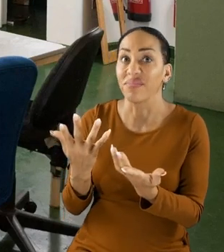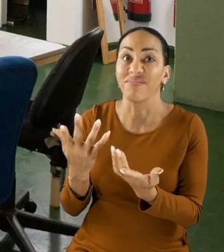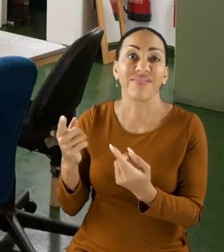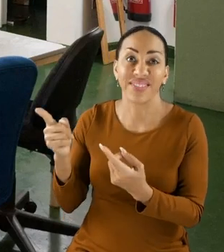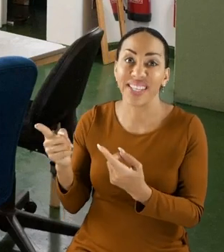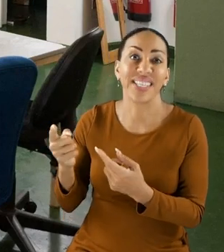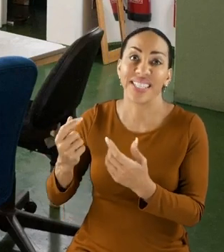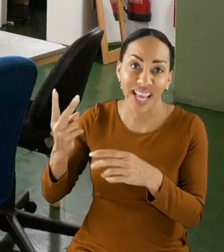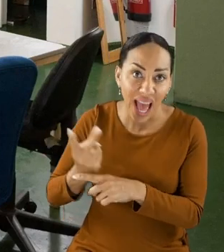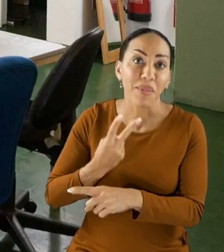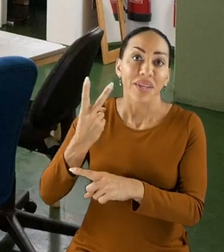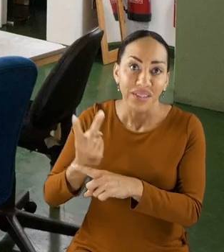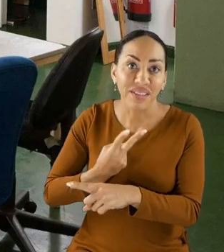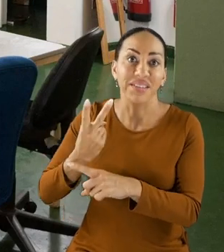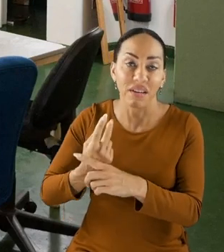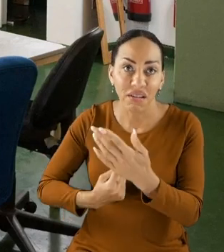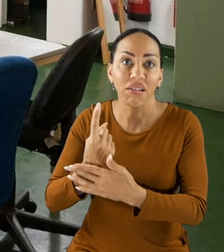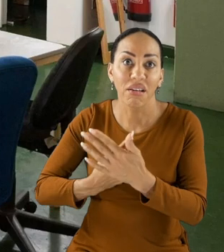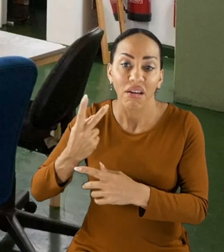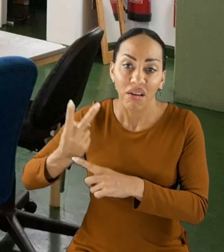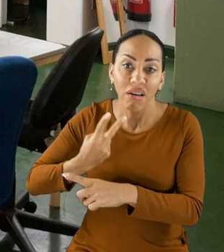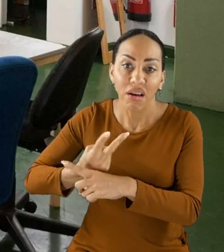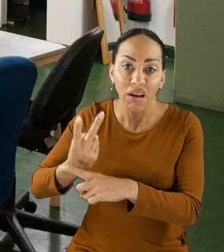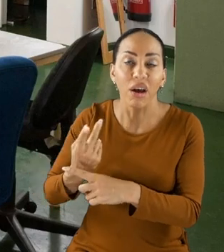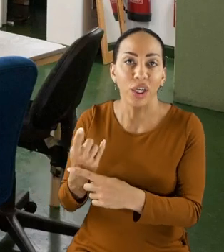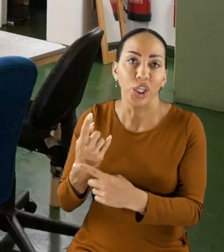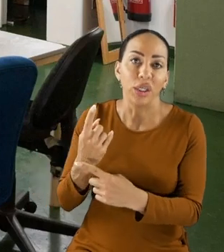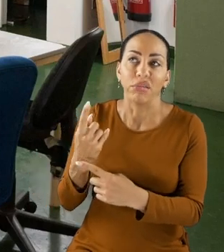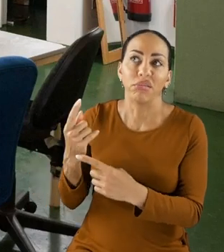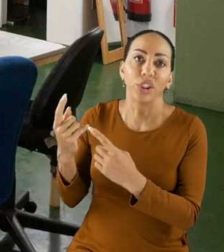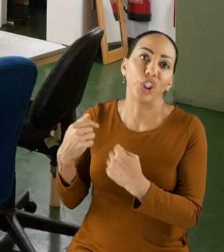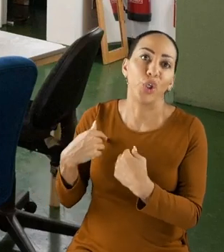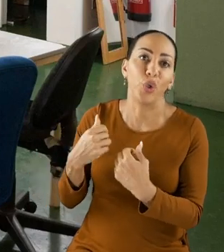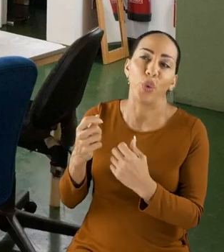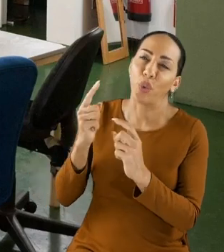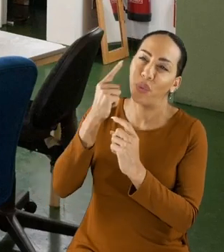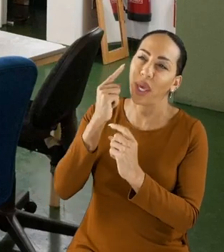to emphasize how mundane it is. You get the sense that the panel have just got a long series of these meetings.